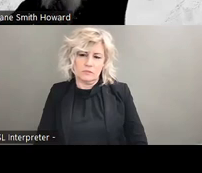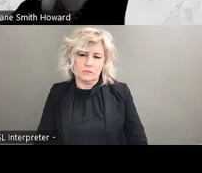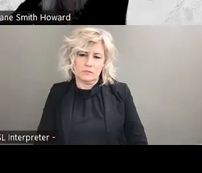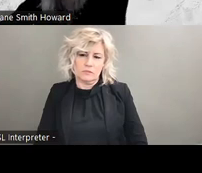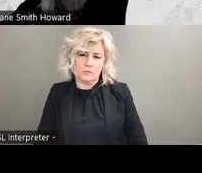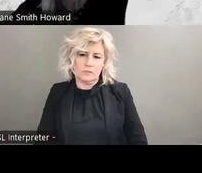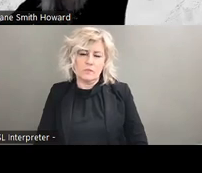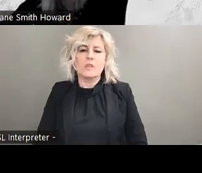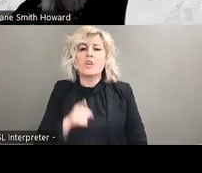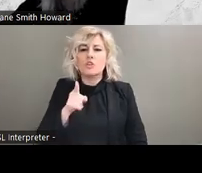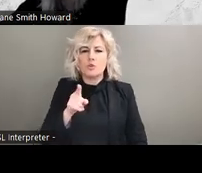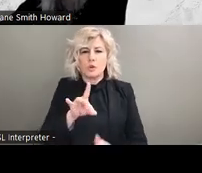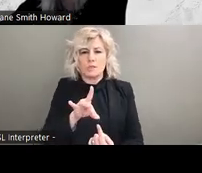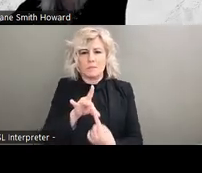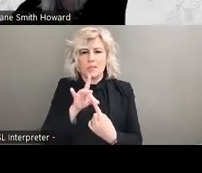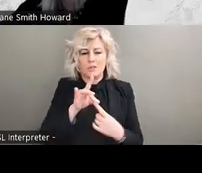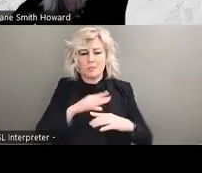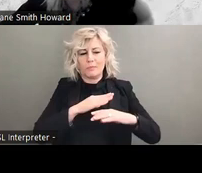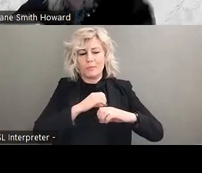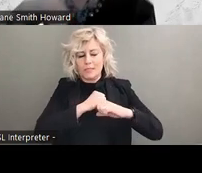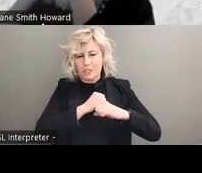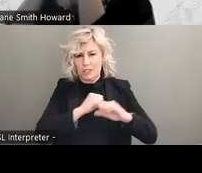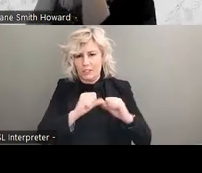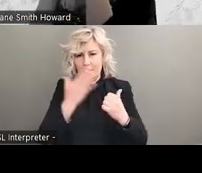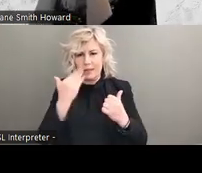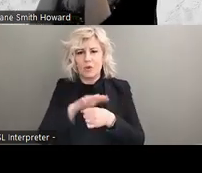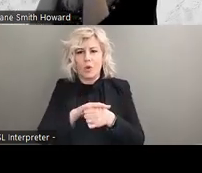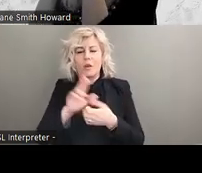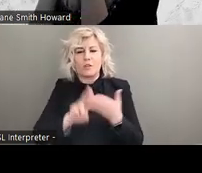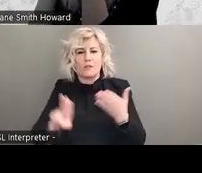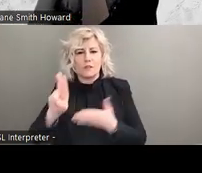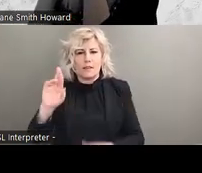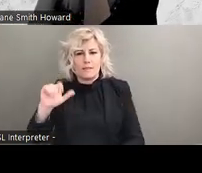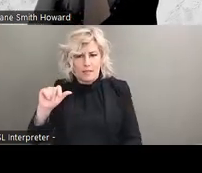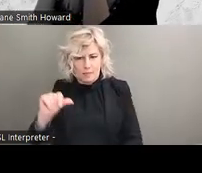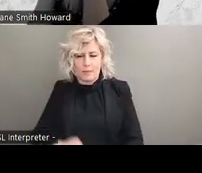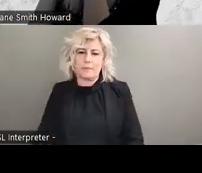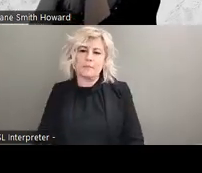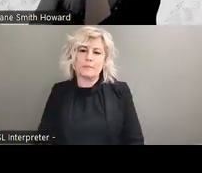you're a special protection and advocacy agency. Let me go there because you're located at the University of Alabama.